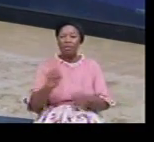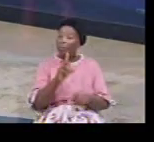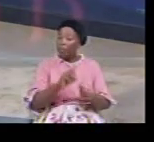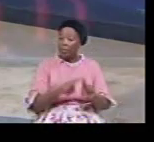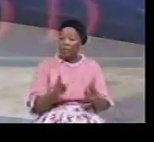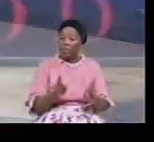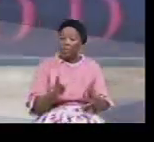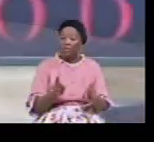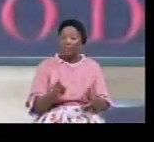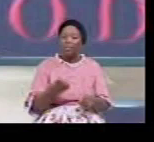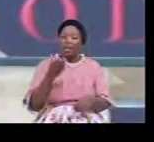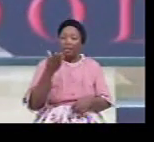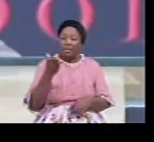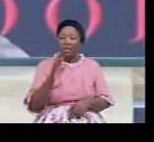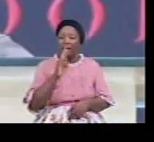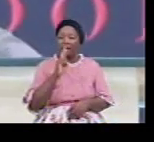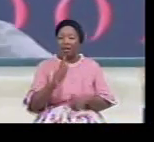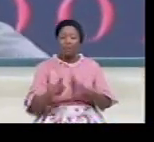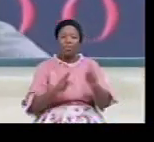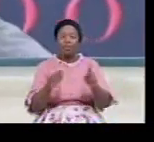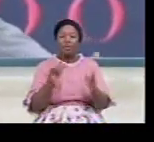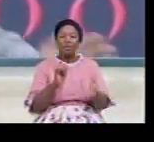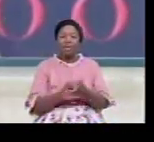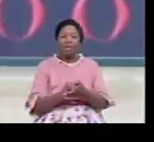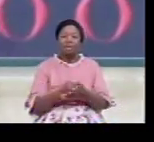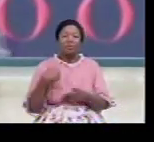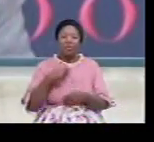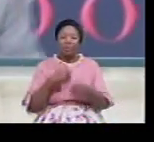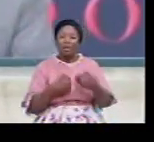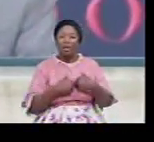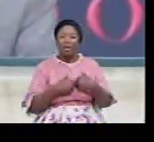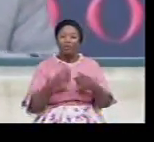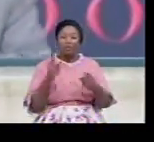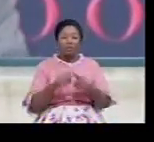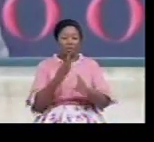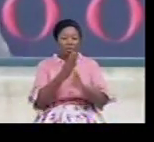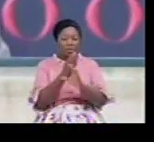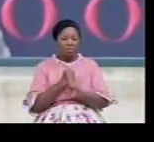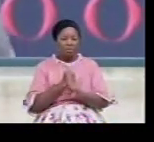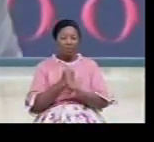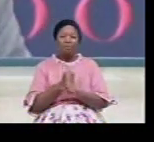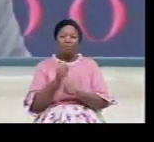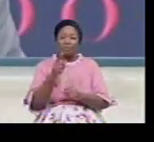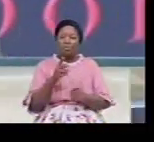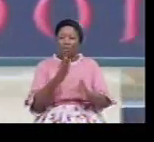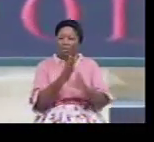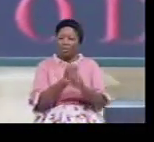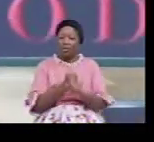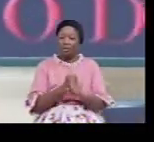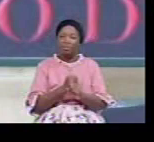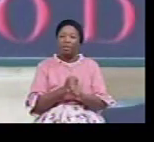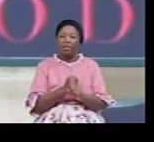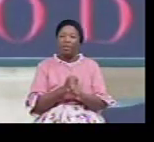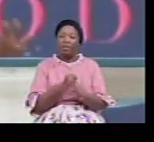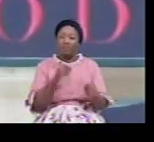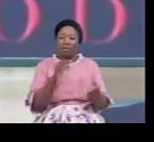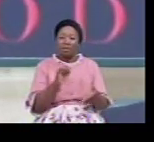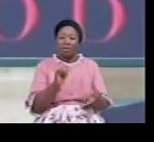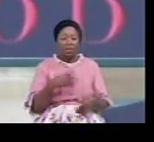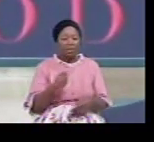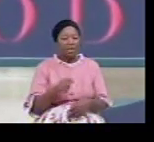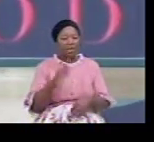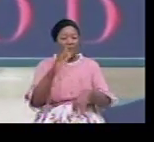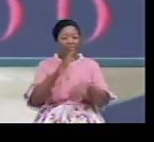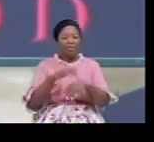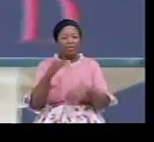are people that will have to receive. You receive, and then the effect of the